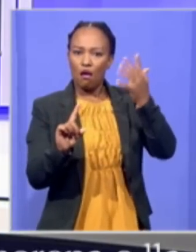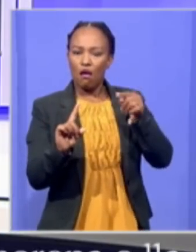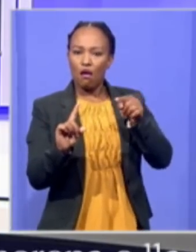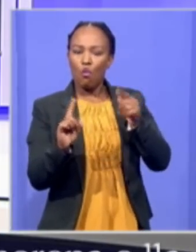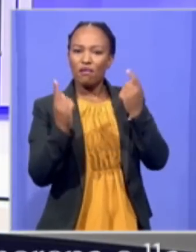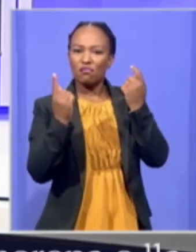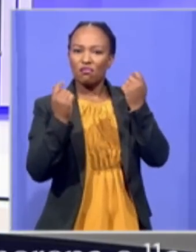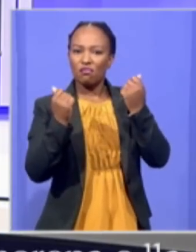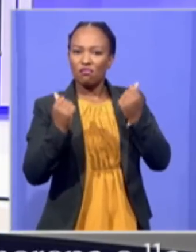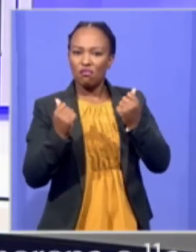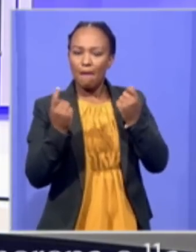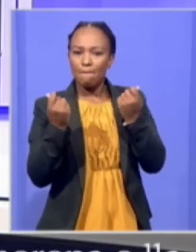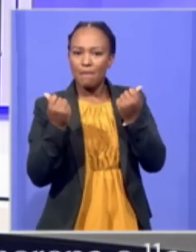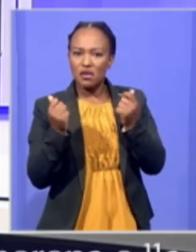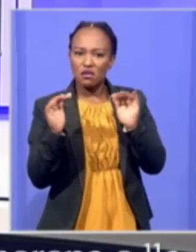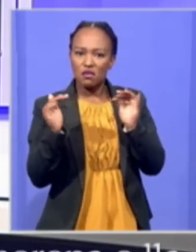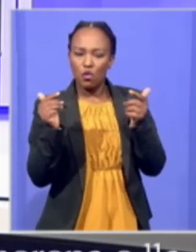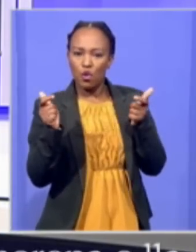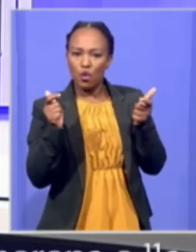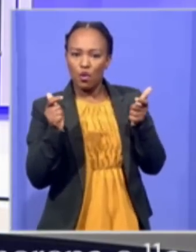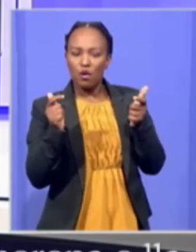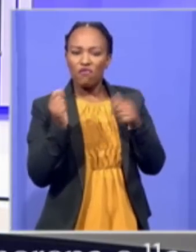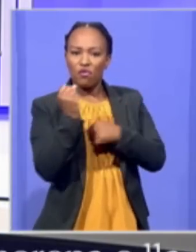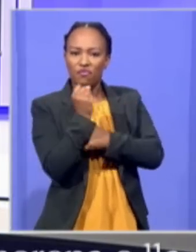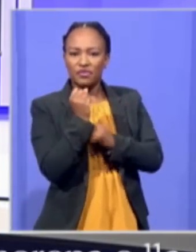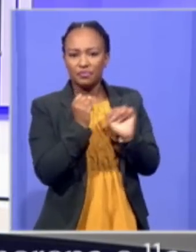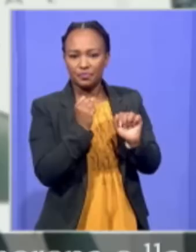le thekgo ya mašeleng ka kantorong ya gabo.